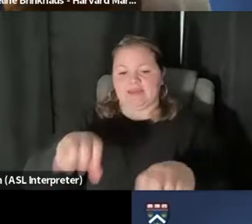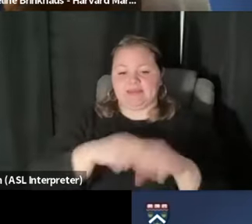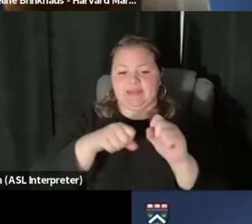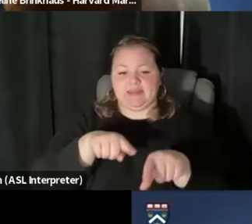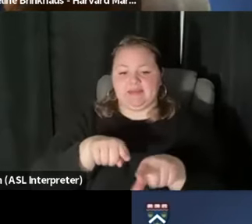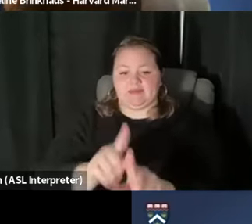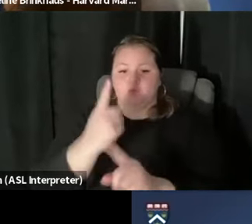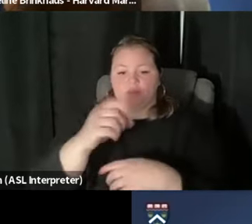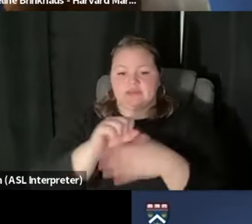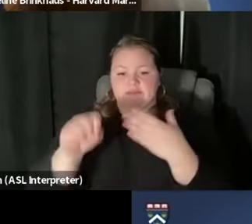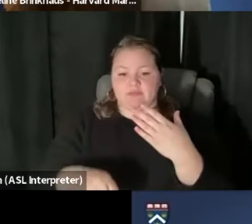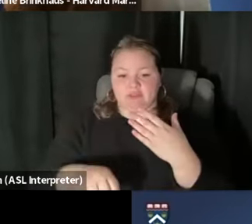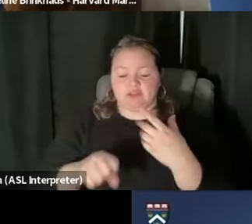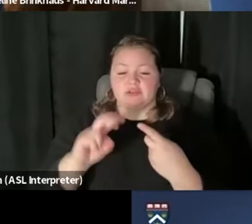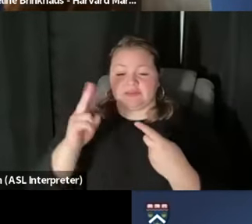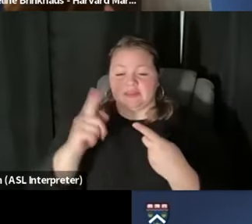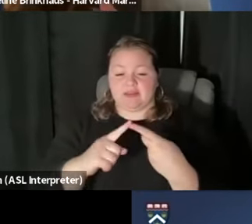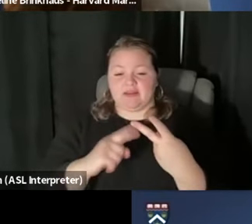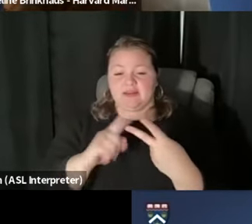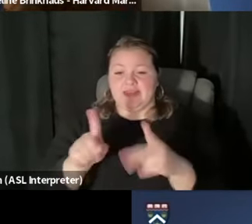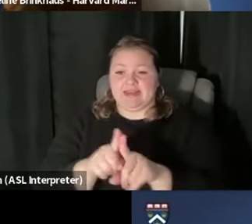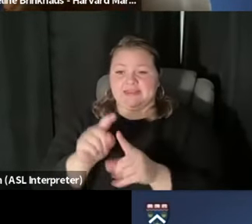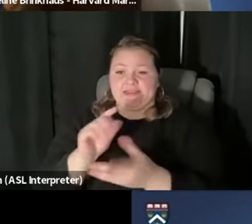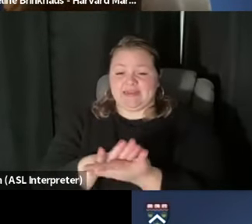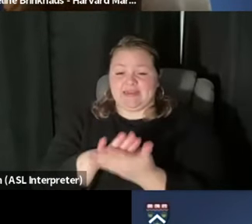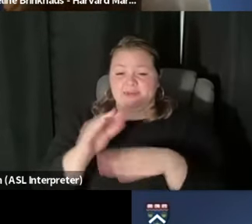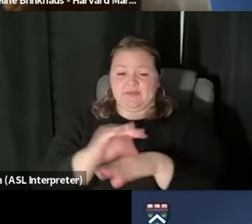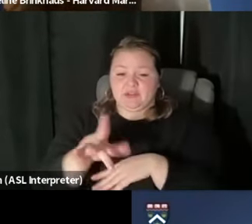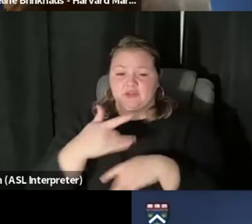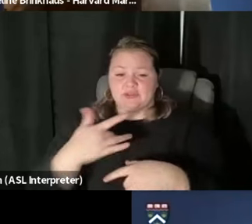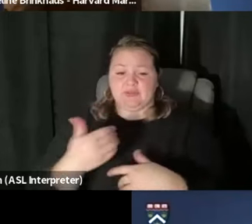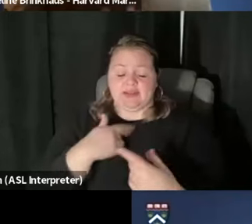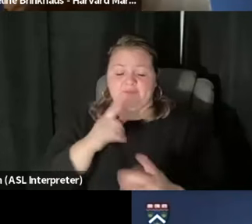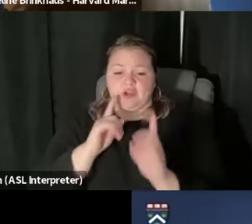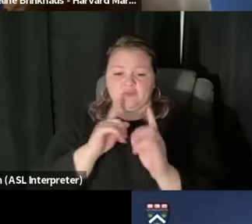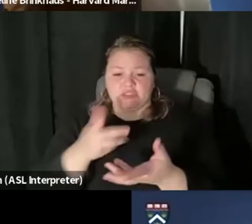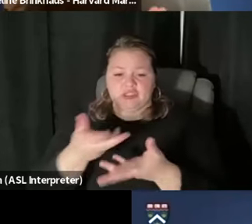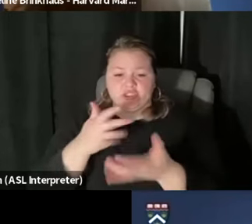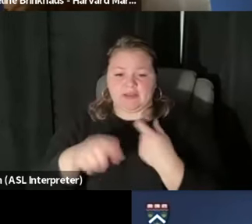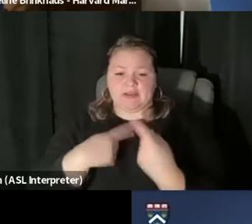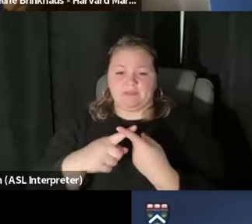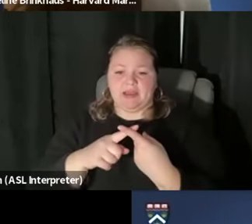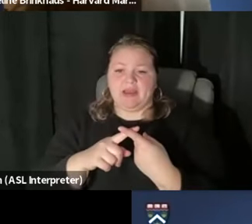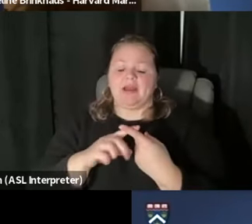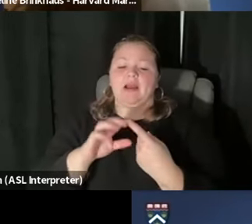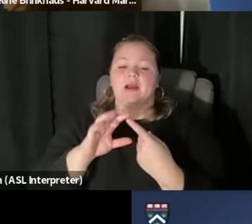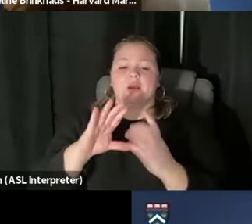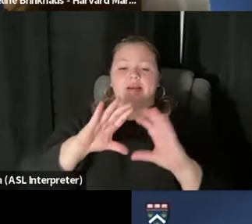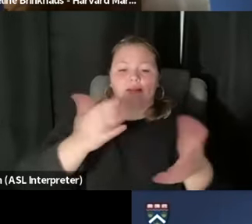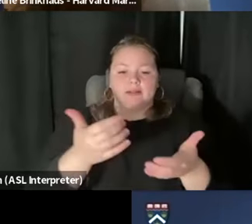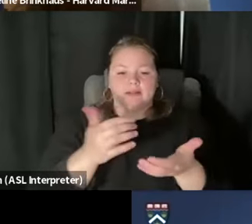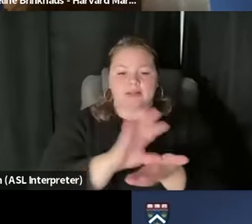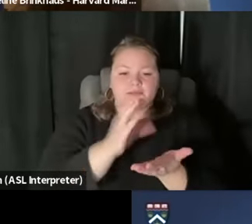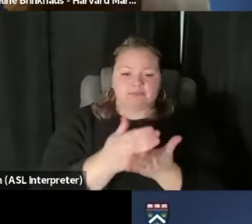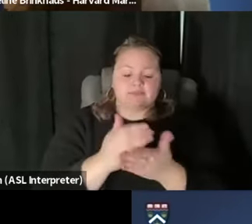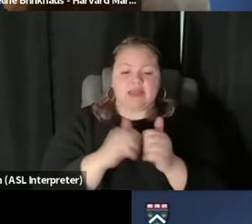follow up with that, as an academic advisor, do you often have conversations about, you know, course load, maximum course load, how to balance your